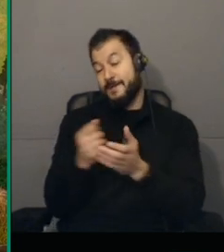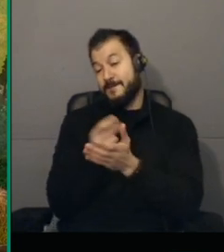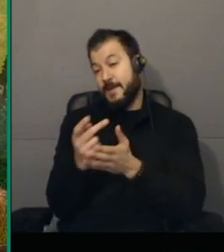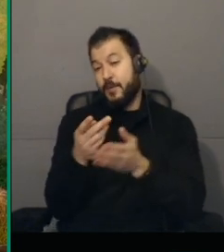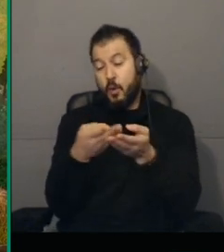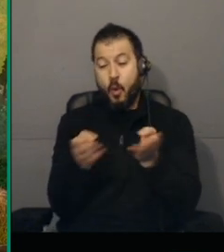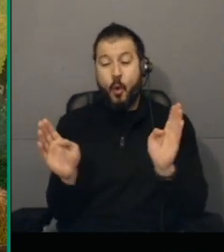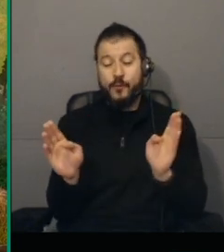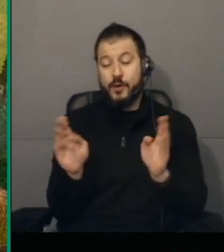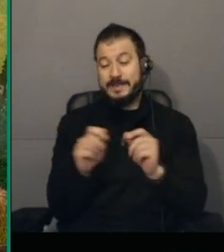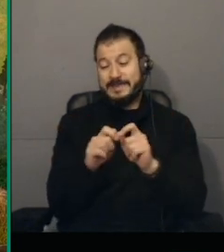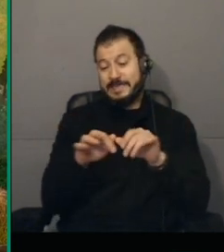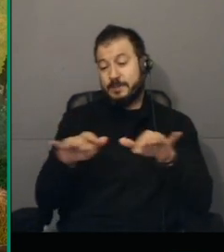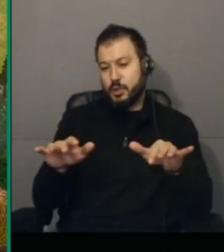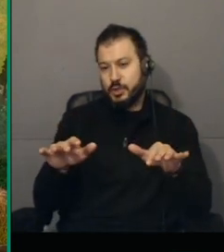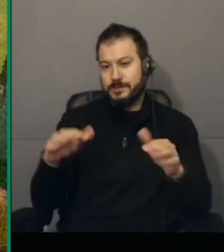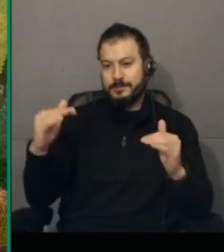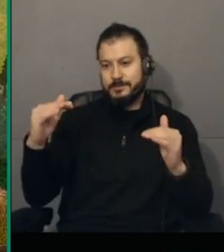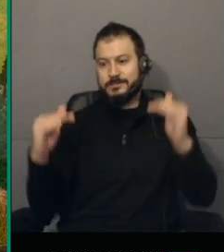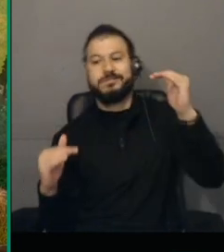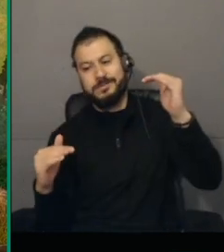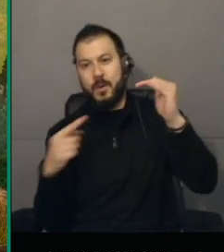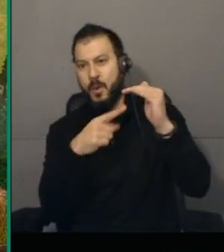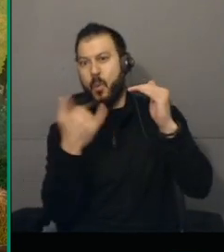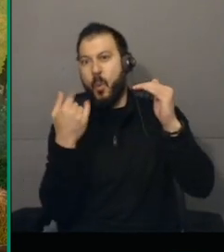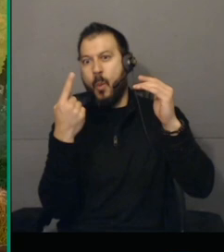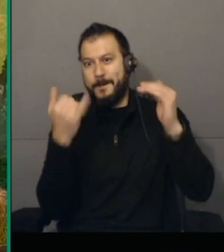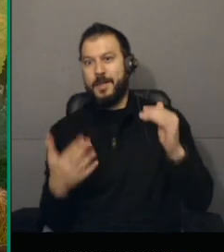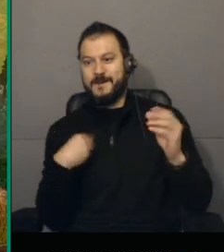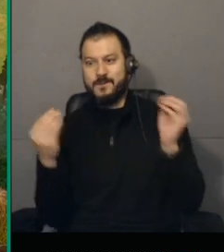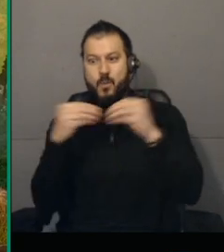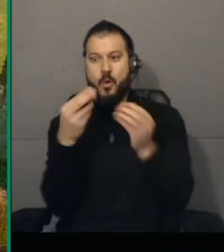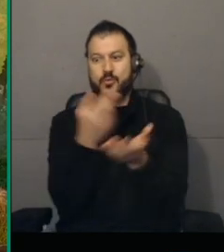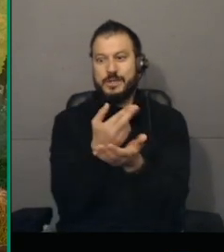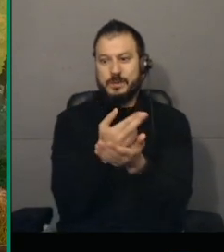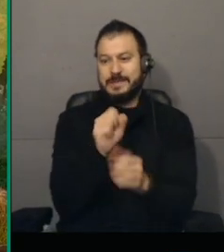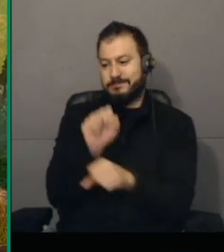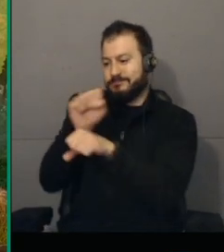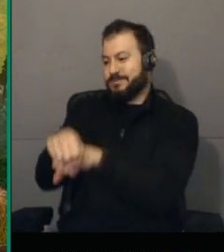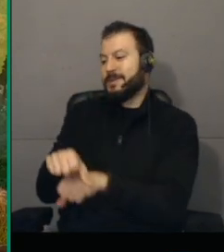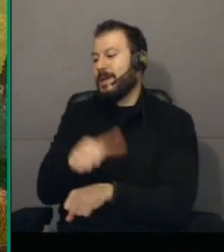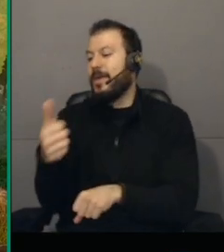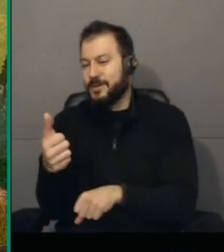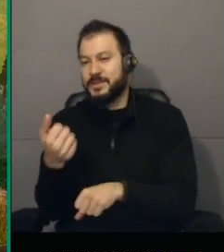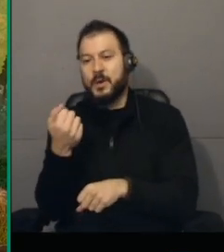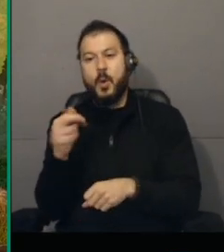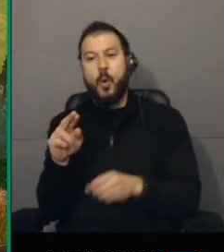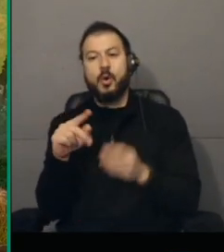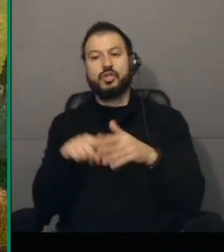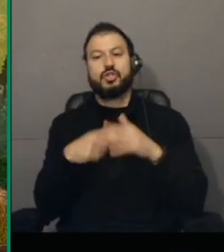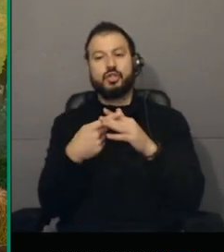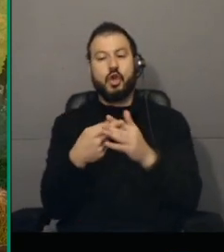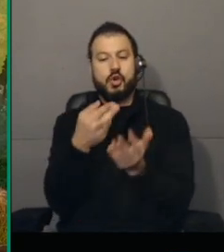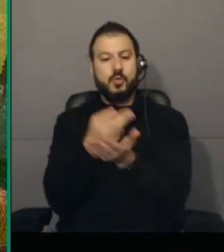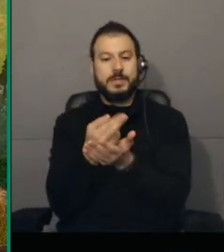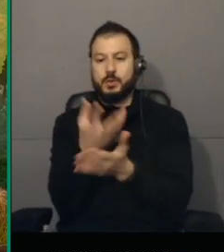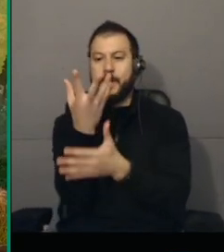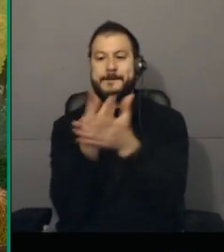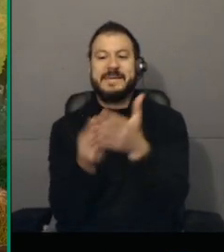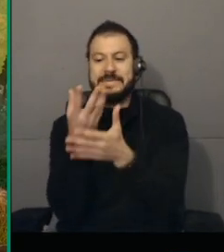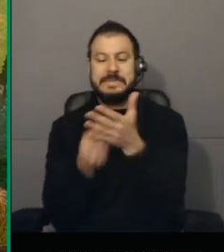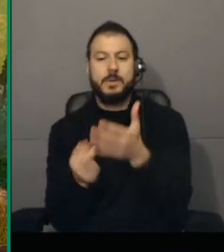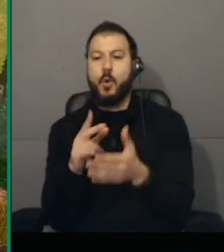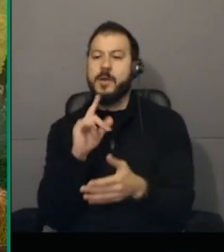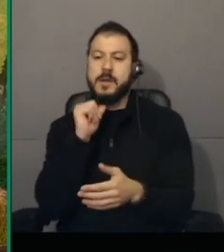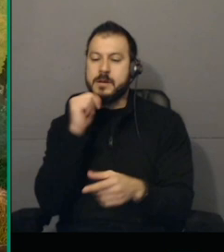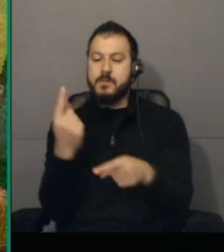the overall resource distribution tips the scales in favor of one player, therefore against the others, or starting resources are missing or